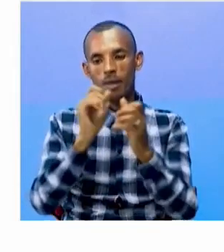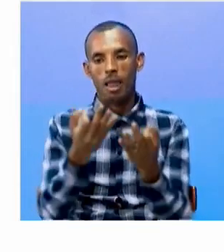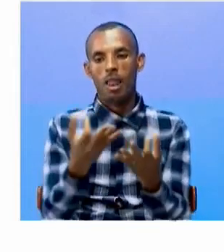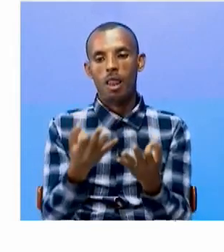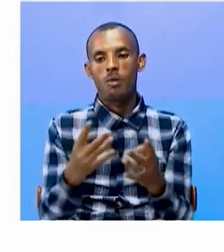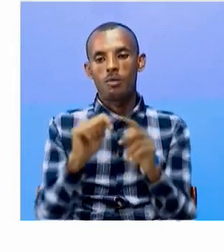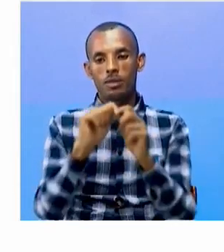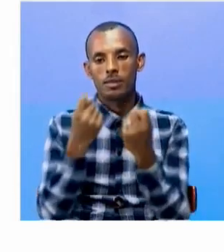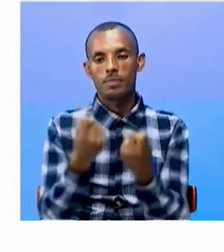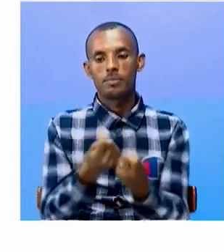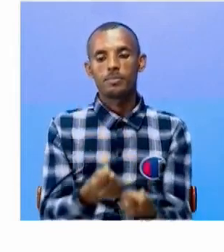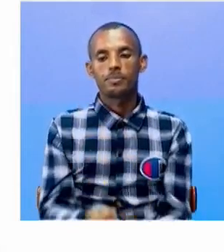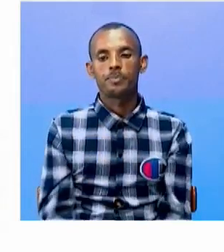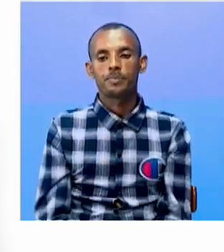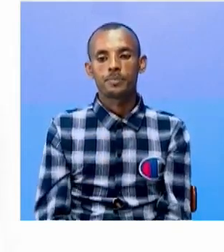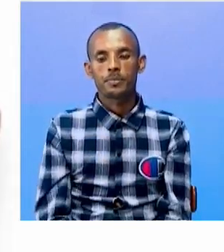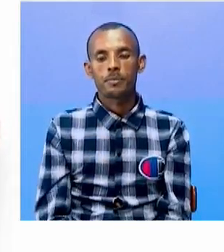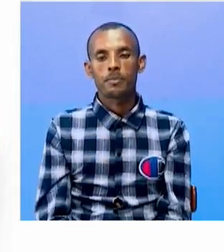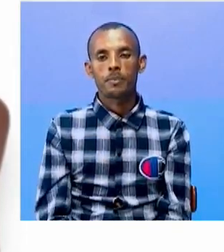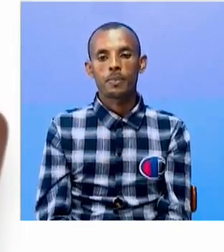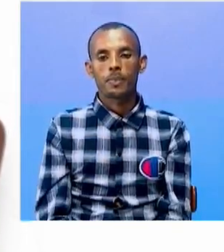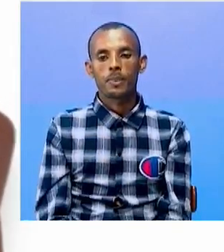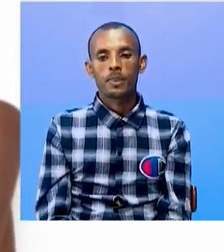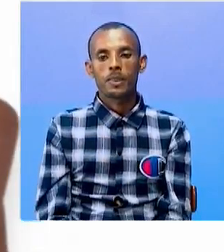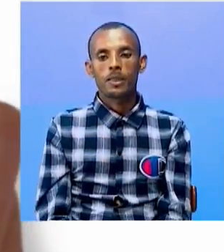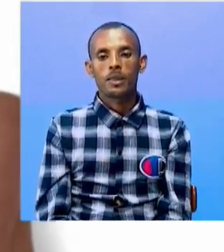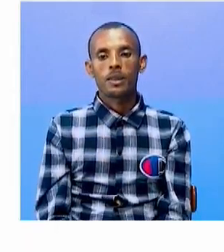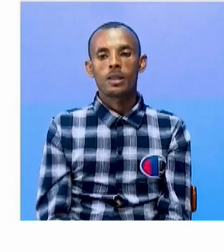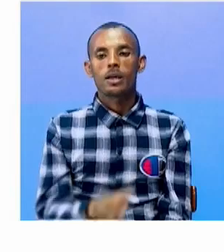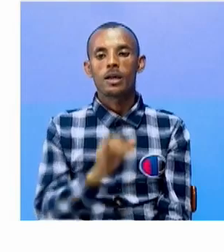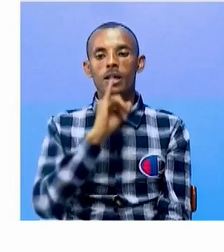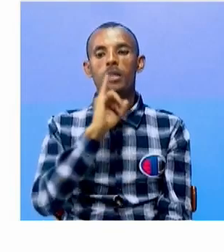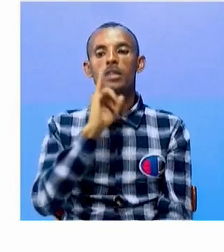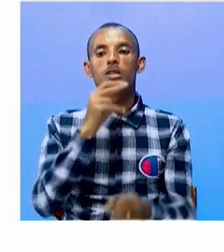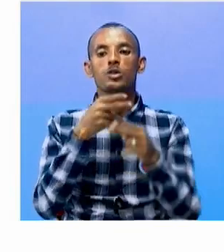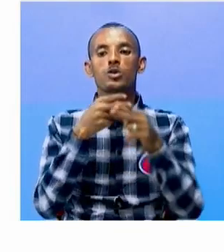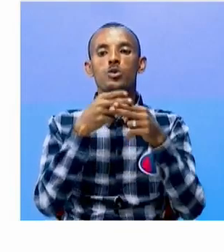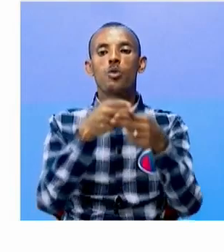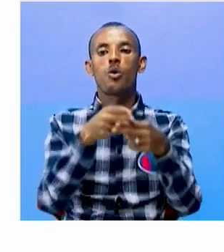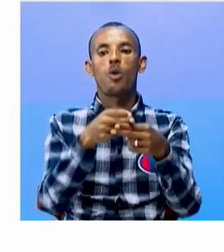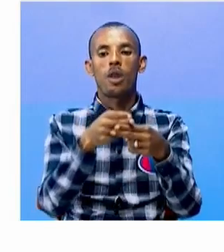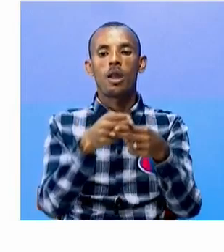variable. A term without variable is called